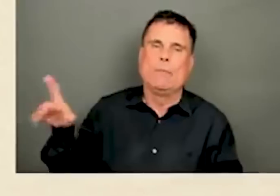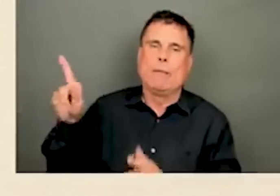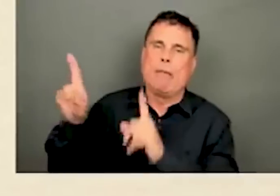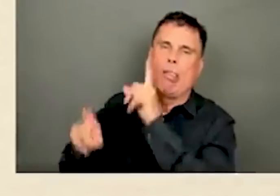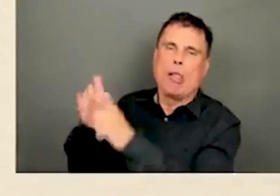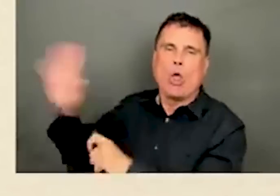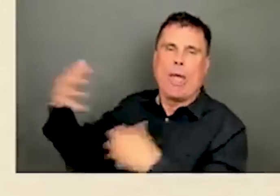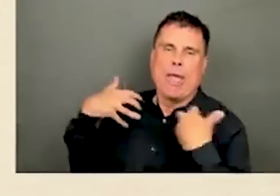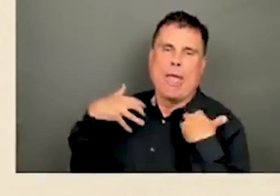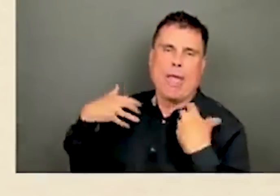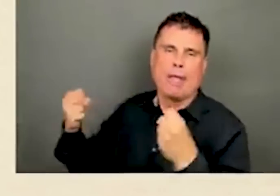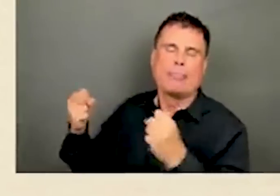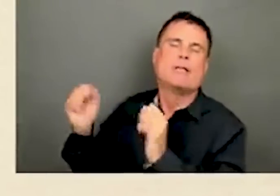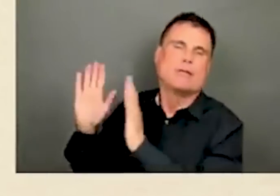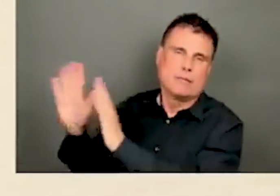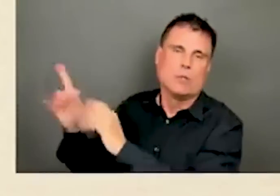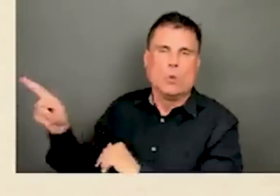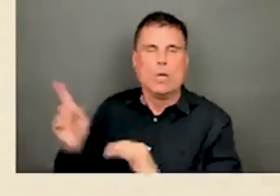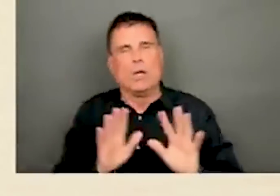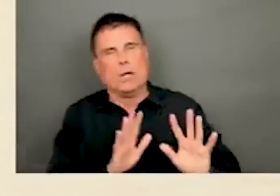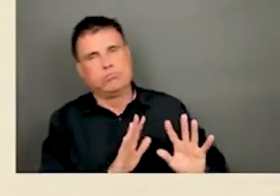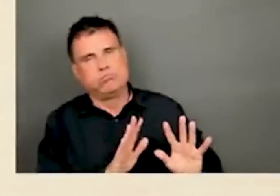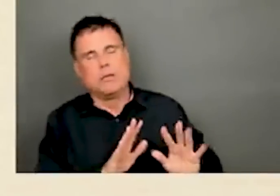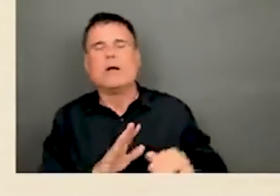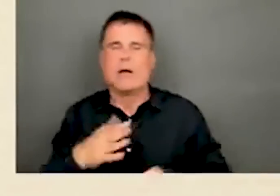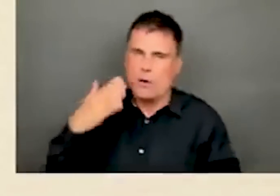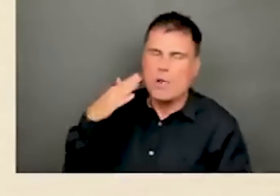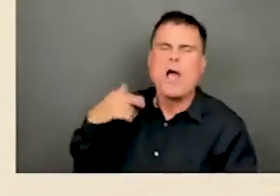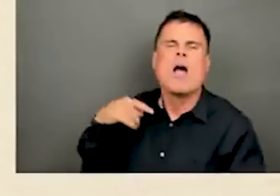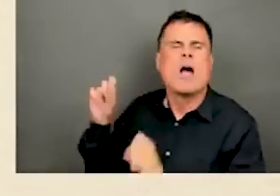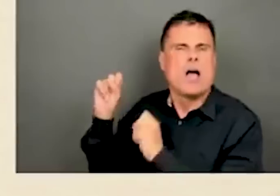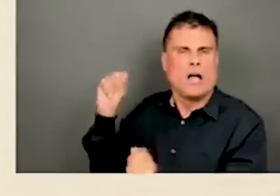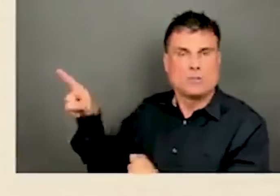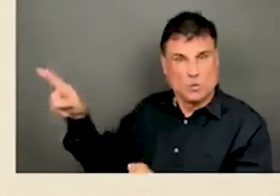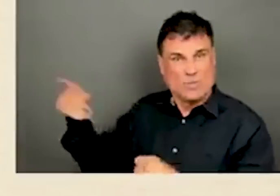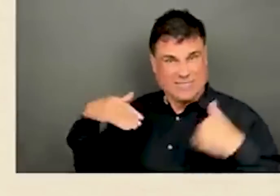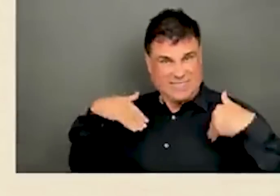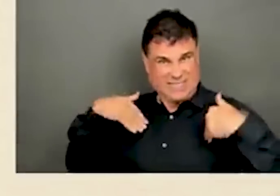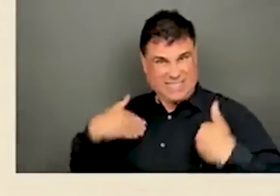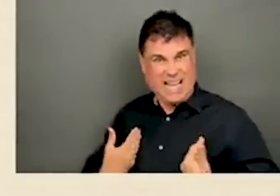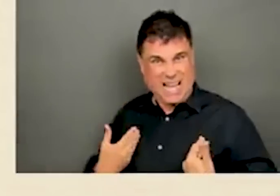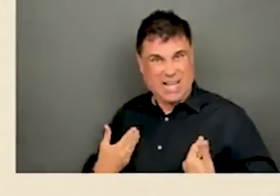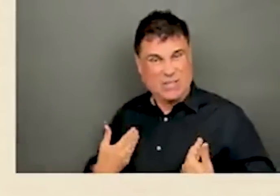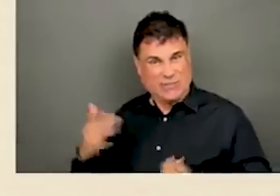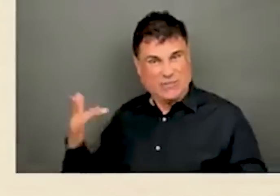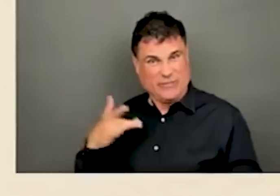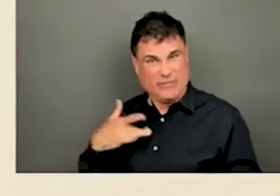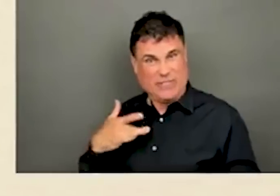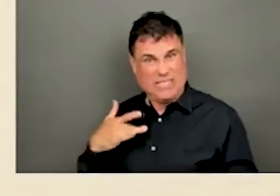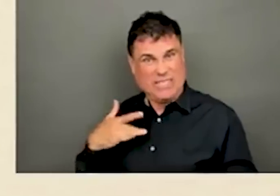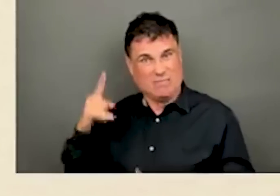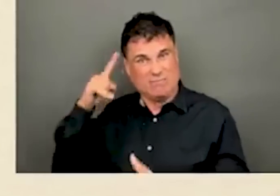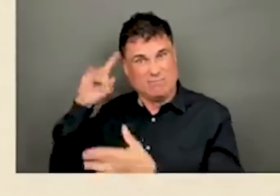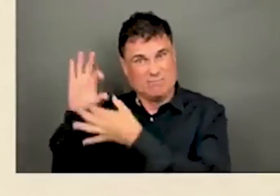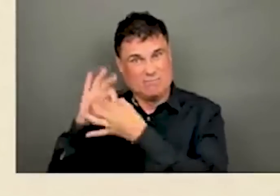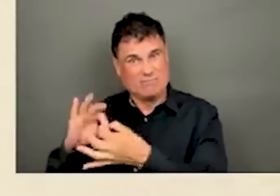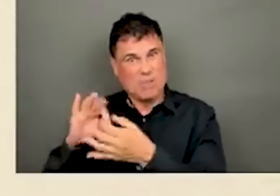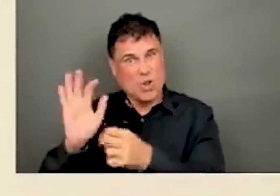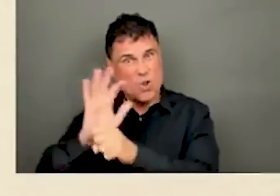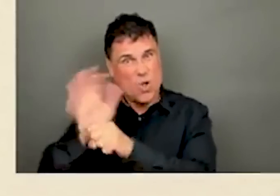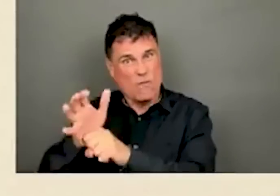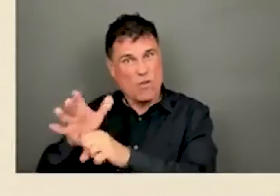hour, is that related to COVID, perhaps? I have no idea, Les. I know that